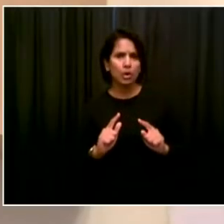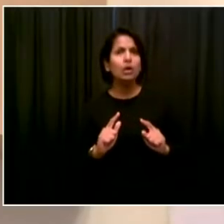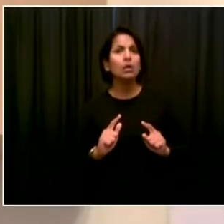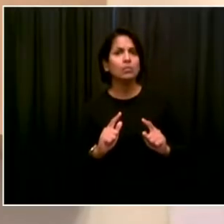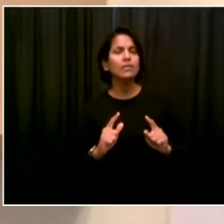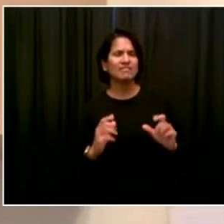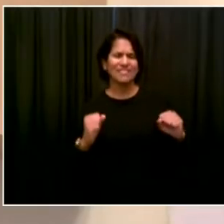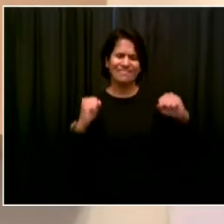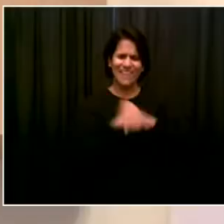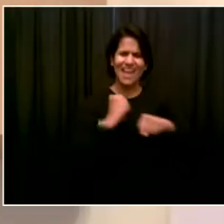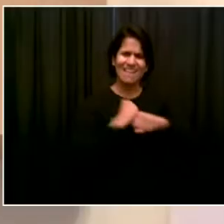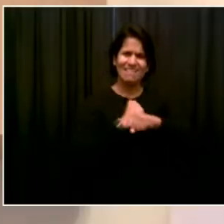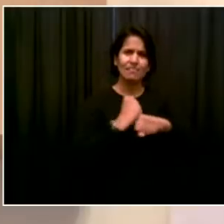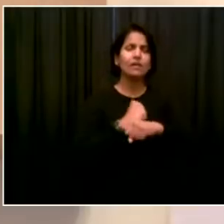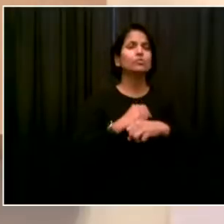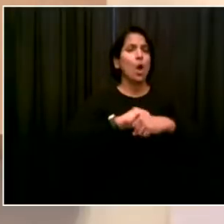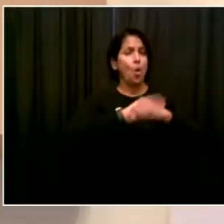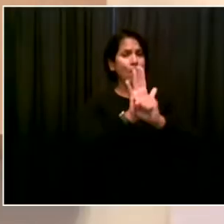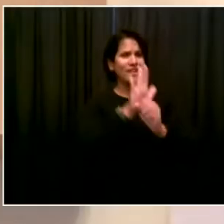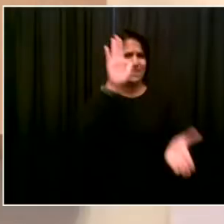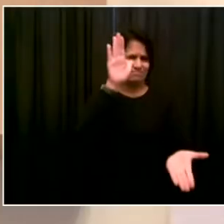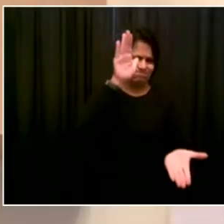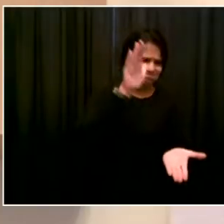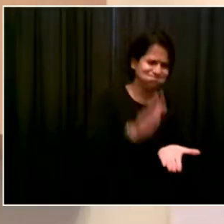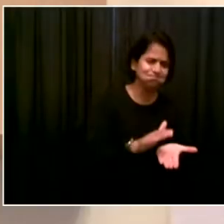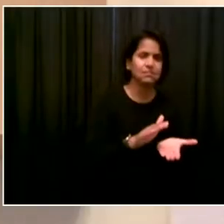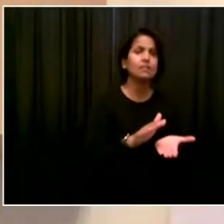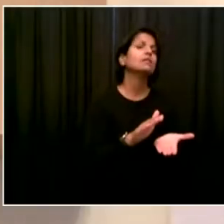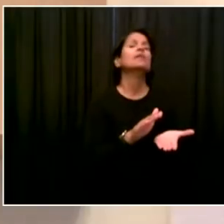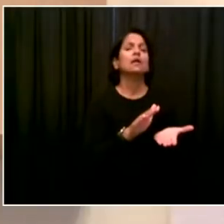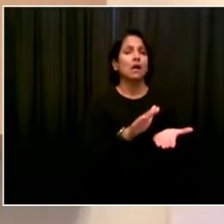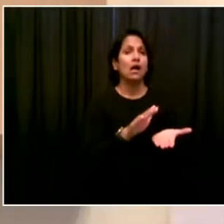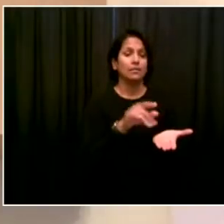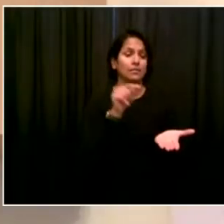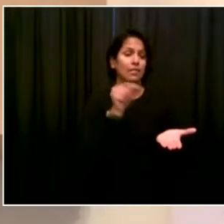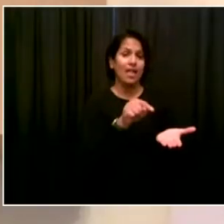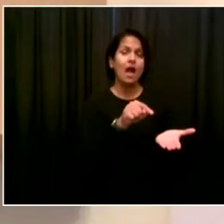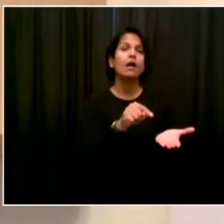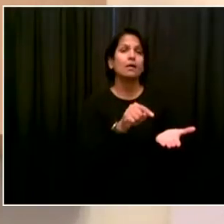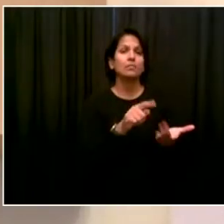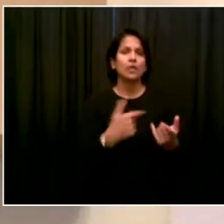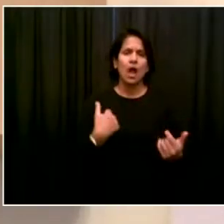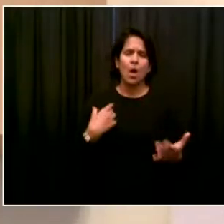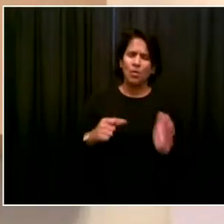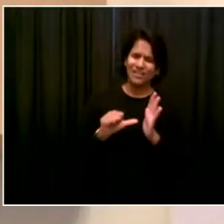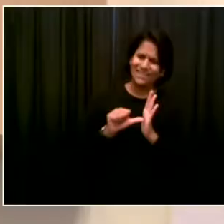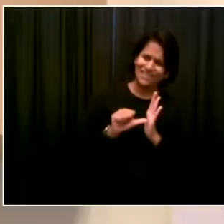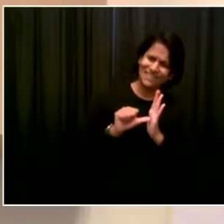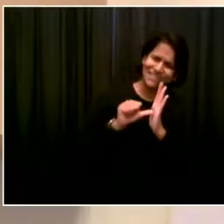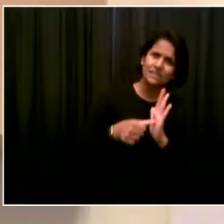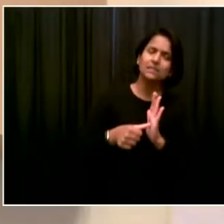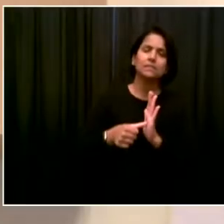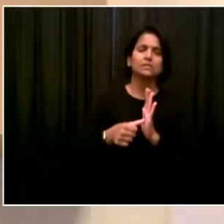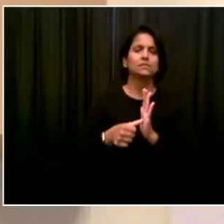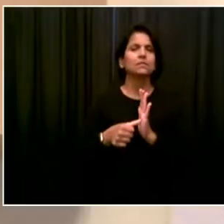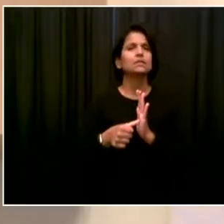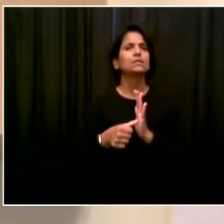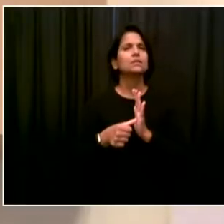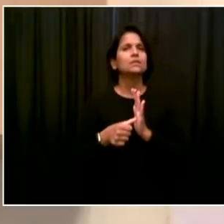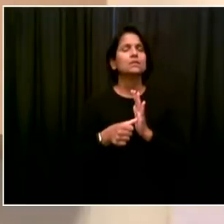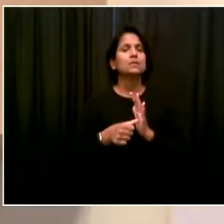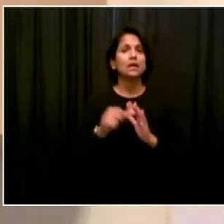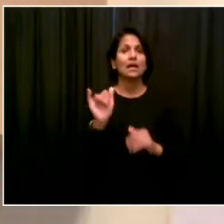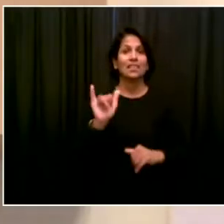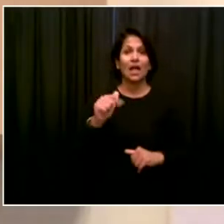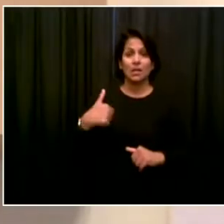are absolutely going to make a difference. So one thing that I want to emphasize, as a frontline provider, this is where we're